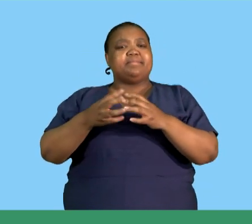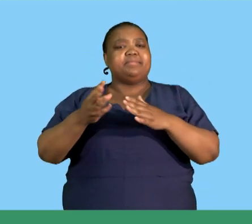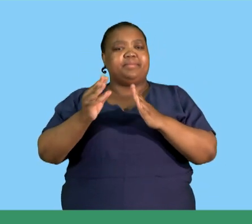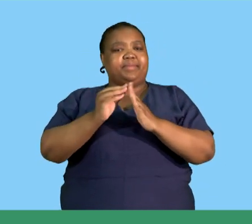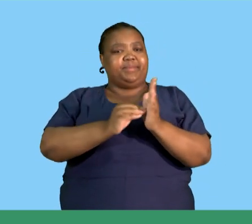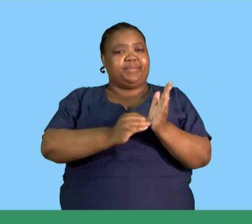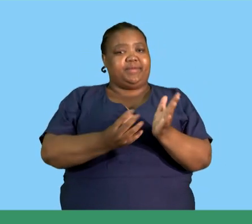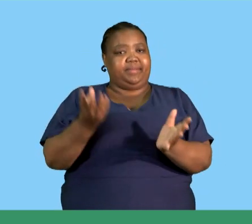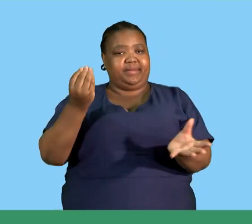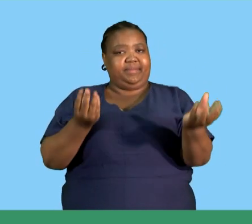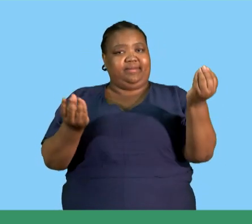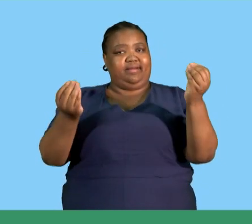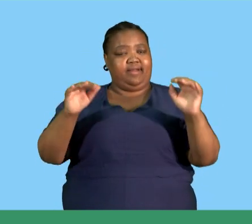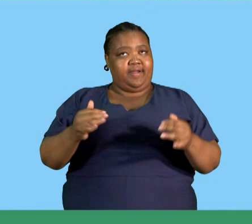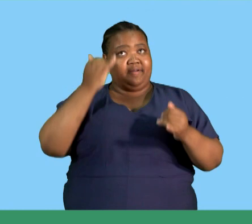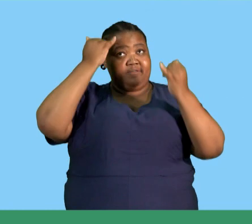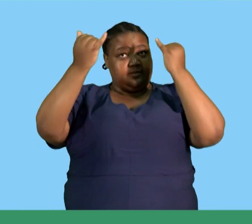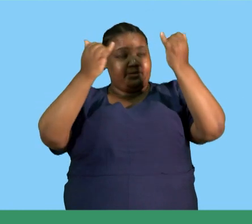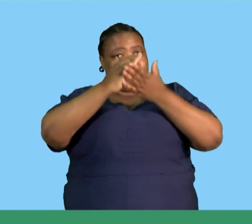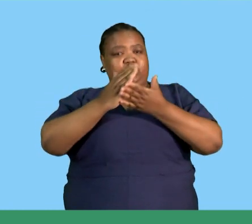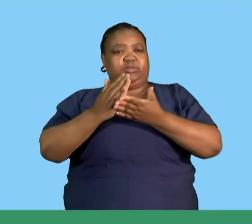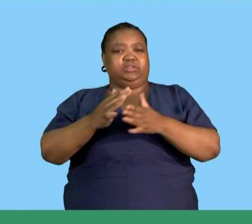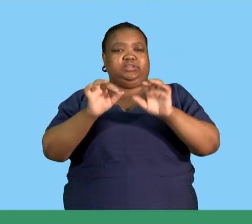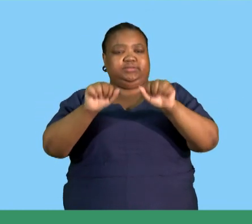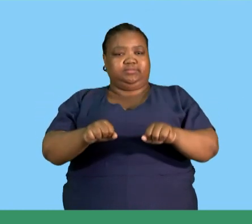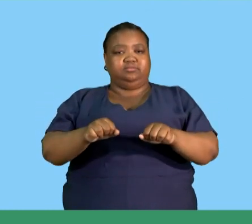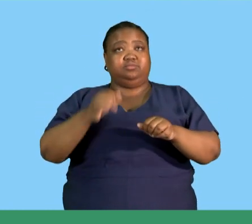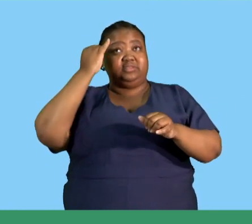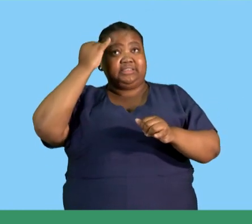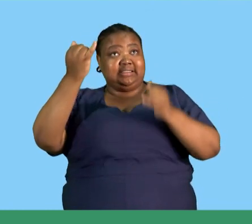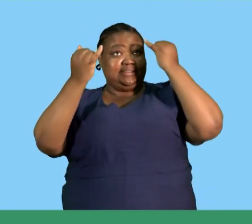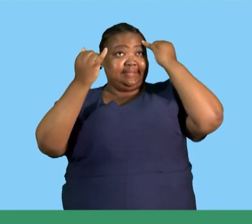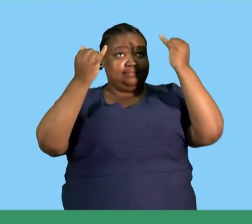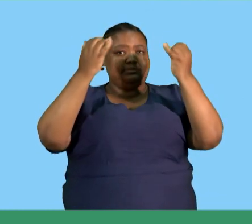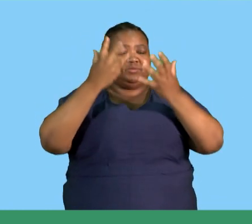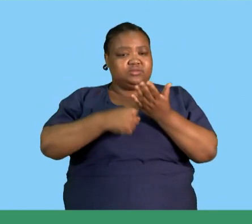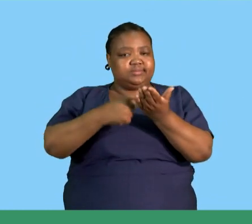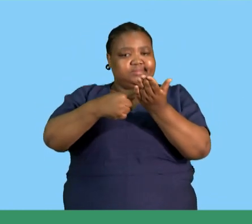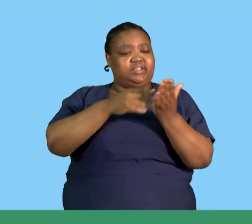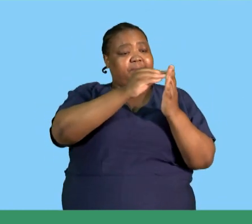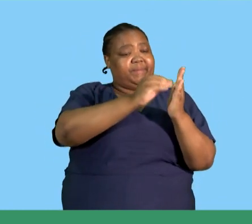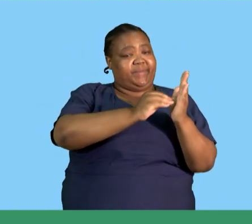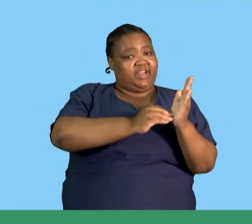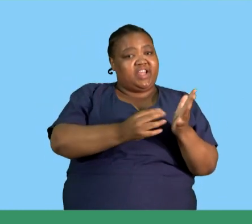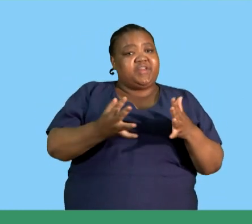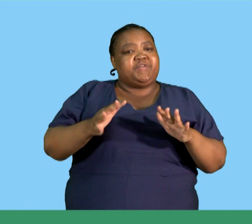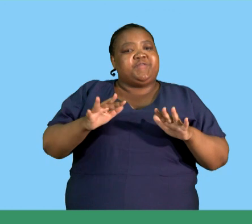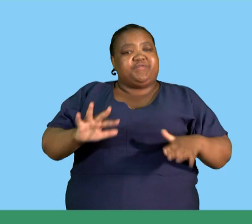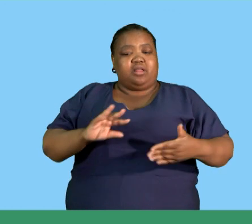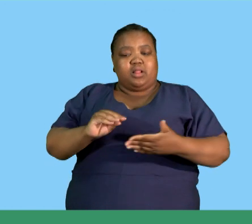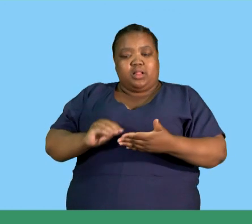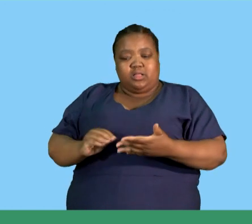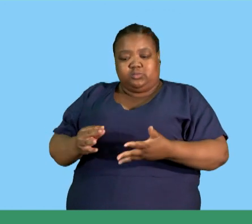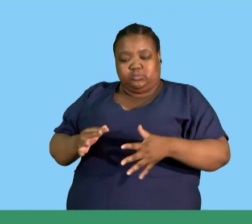contributions. Combination of ideas or improvements can be chosen after all the ideas have been written down. Remember,